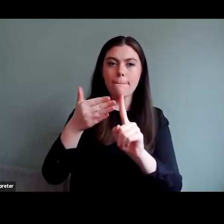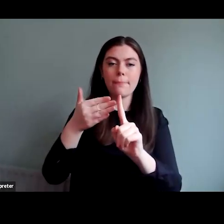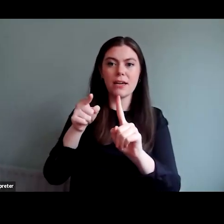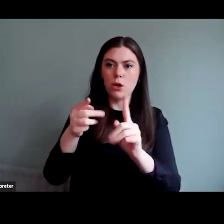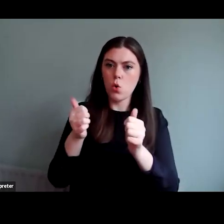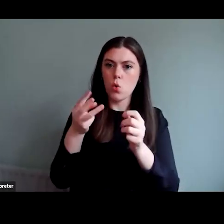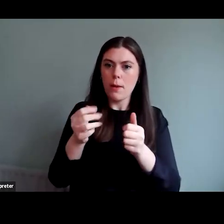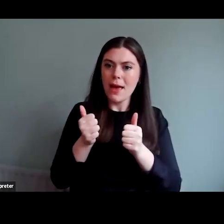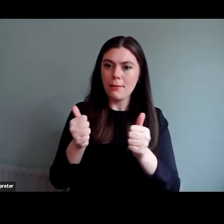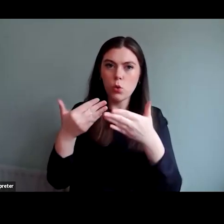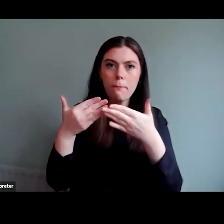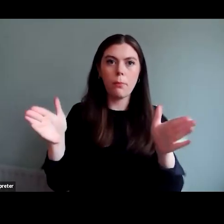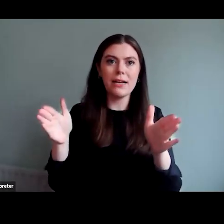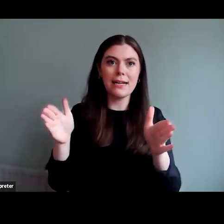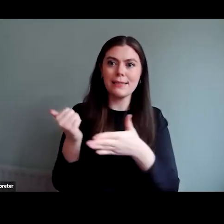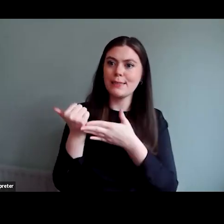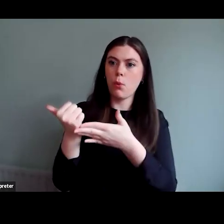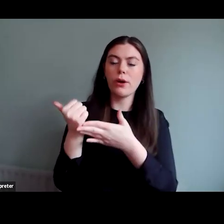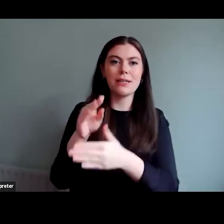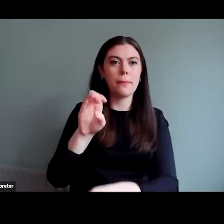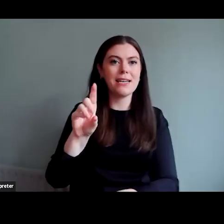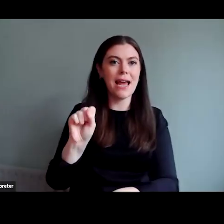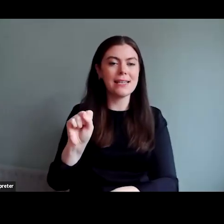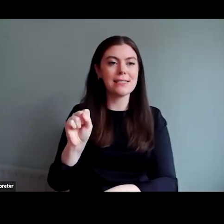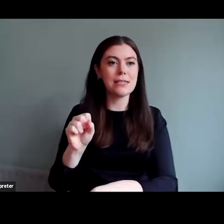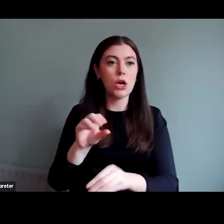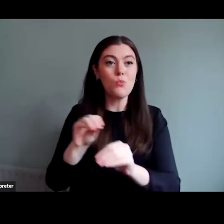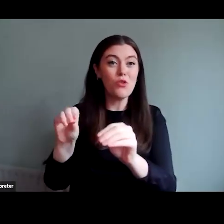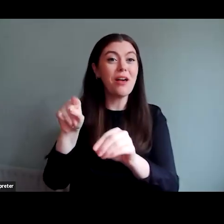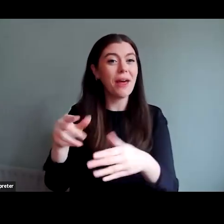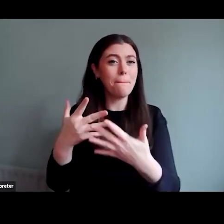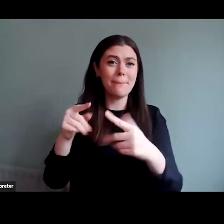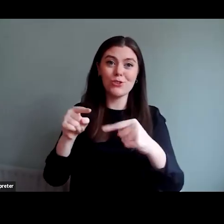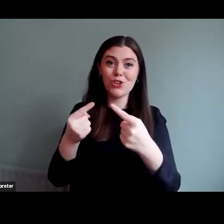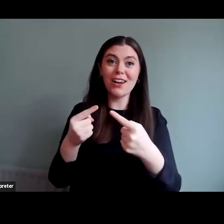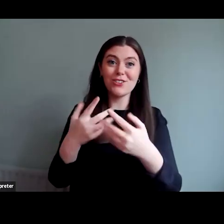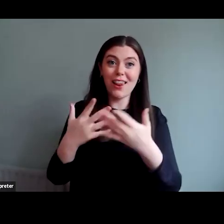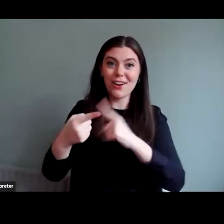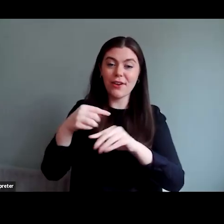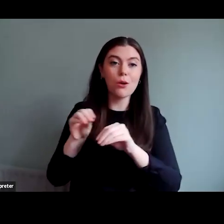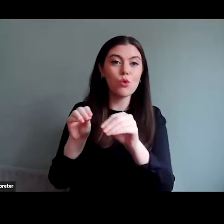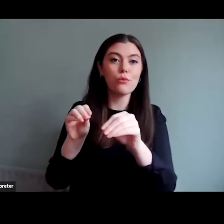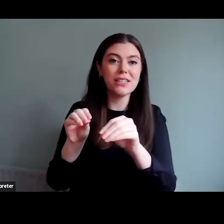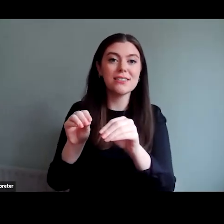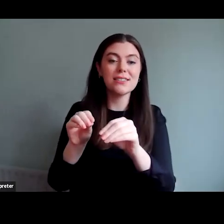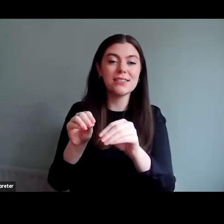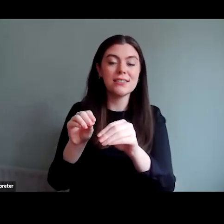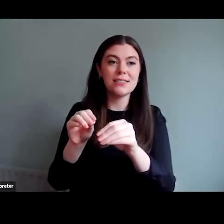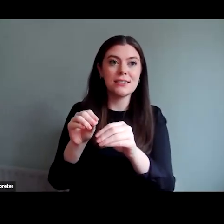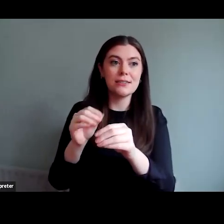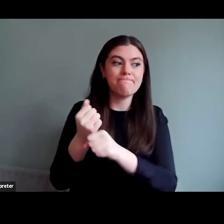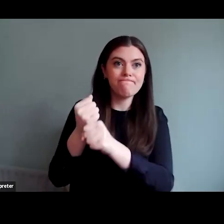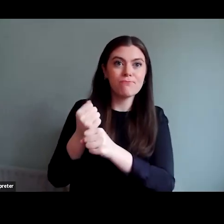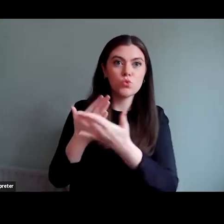its support for the BDS movement, which had been a real challenge in a lot of our movement spaces, where BDS, was